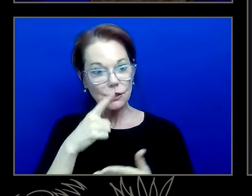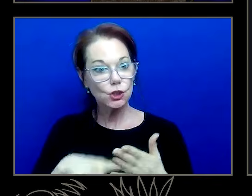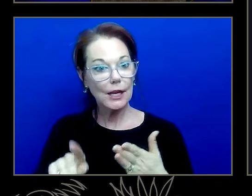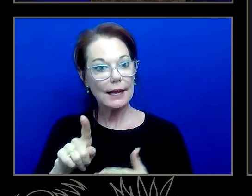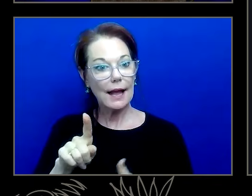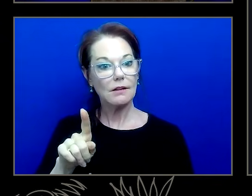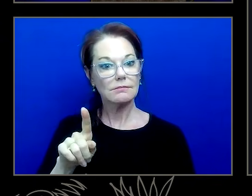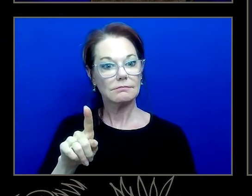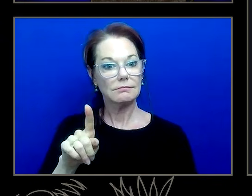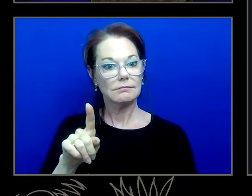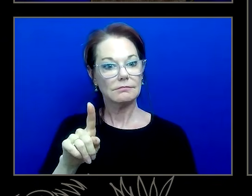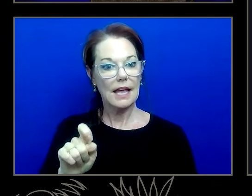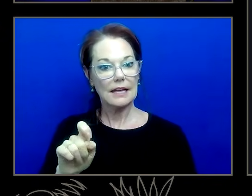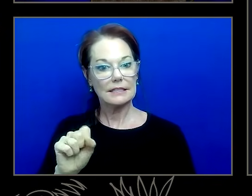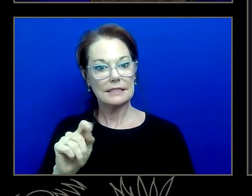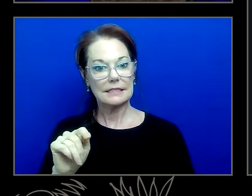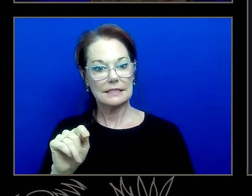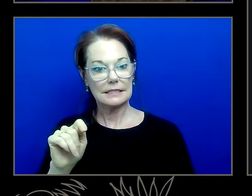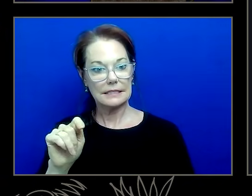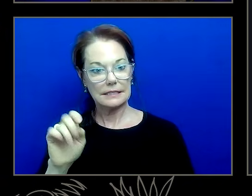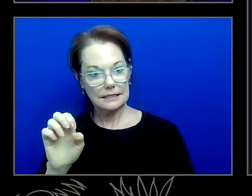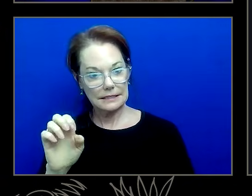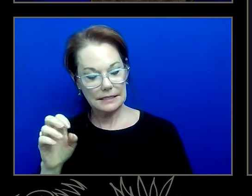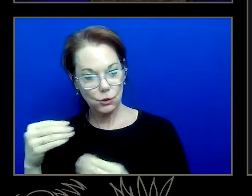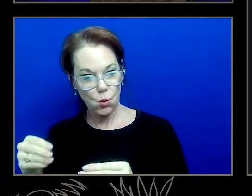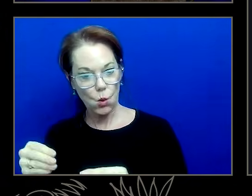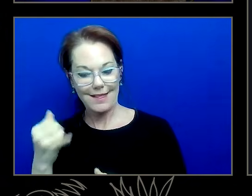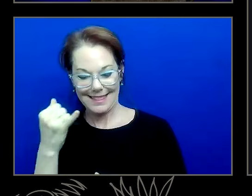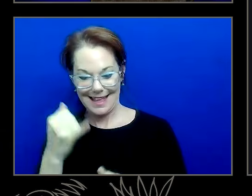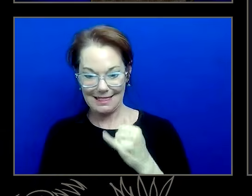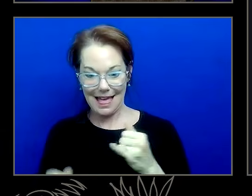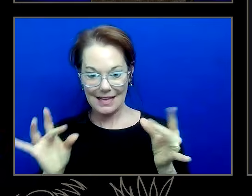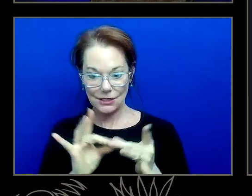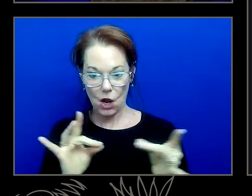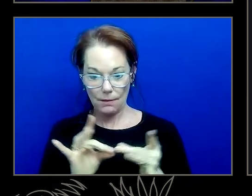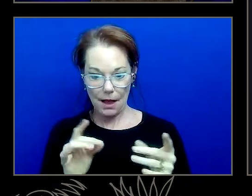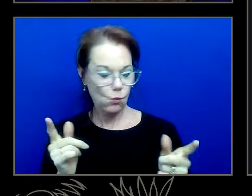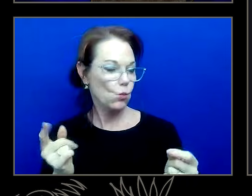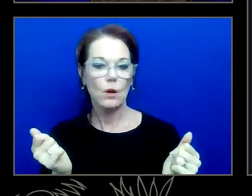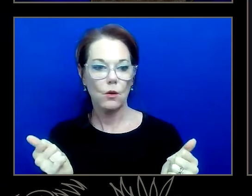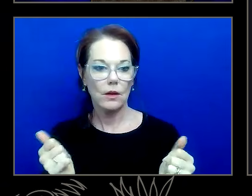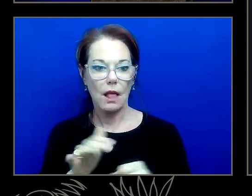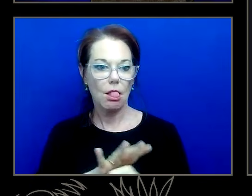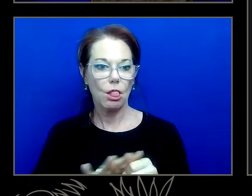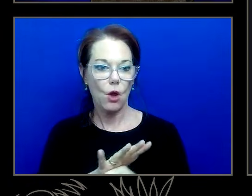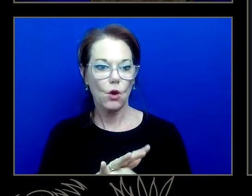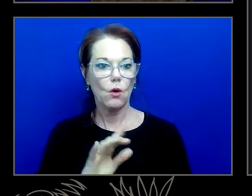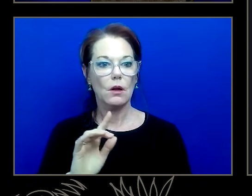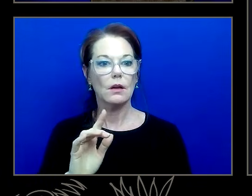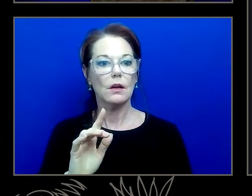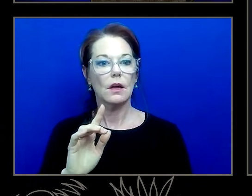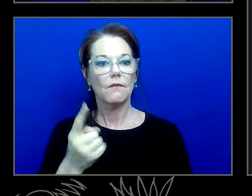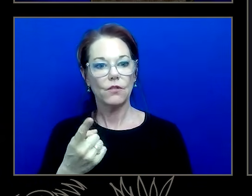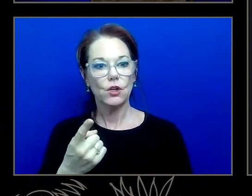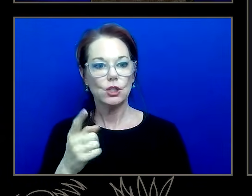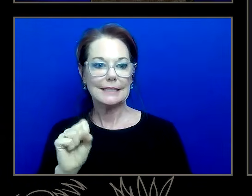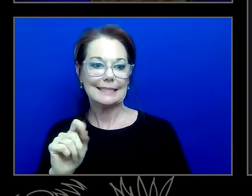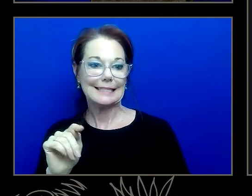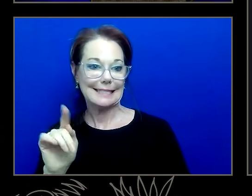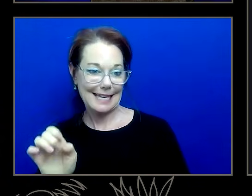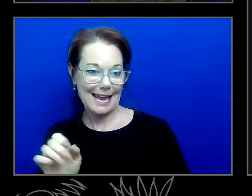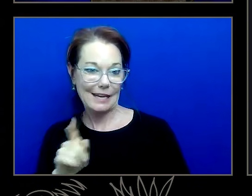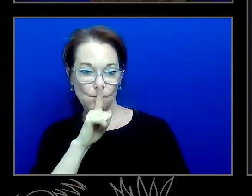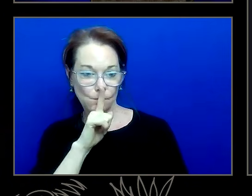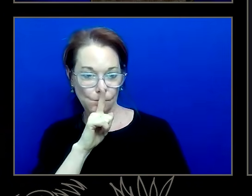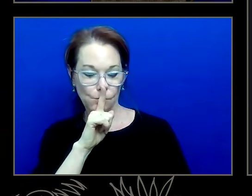store. And the last thing I really want to talk about quickly is local first state, or as we heard earlier, this is a